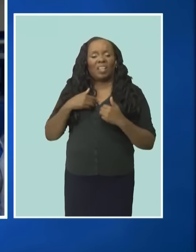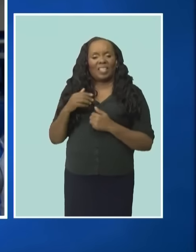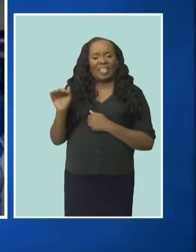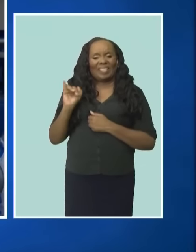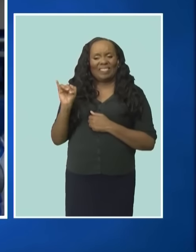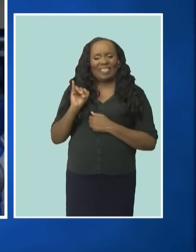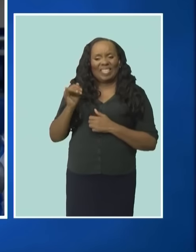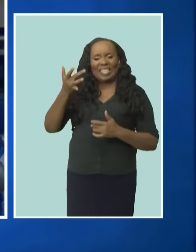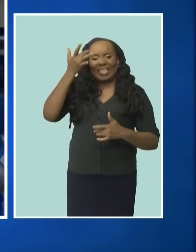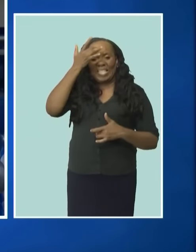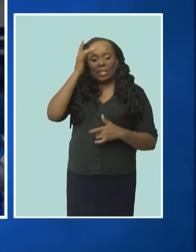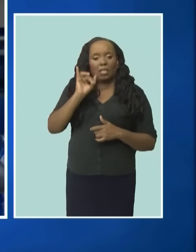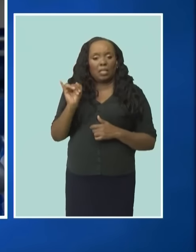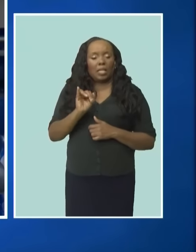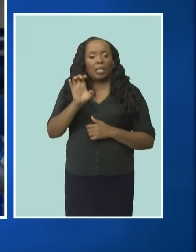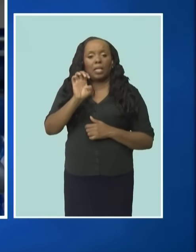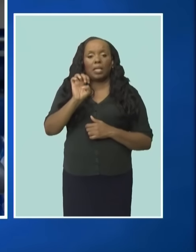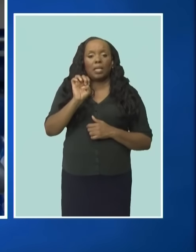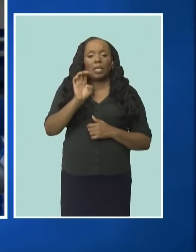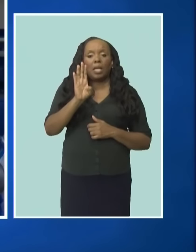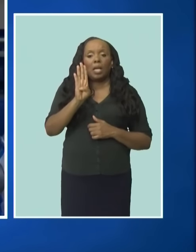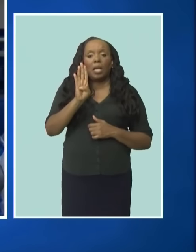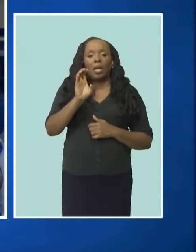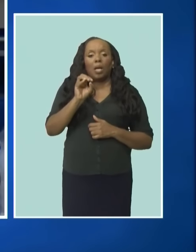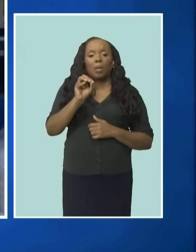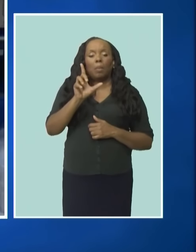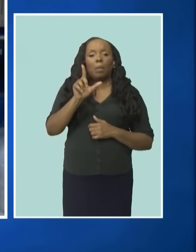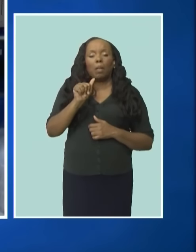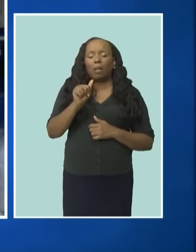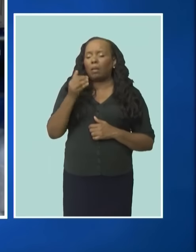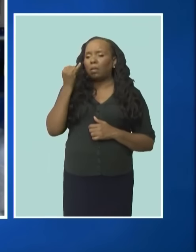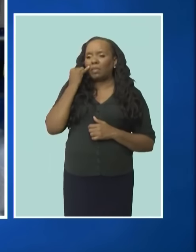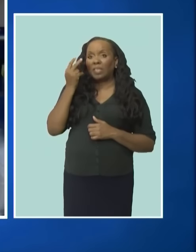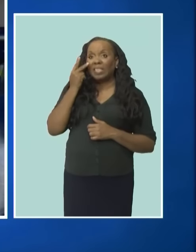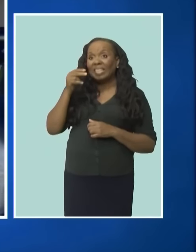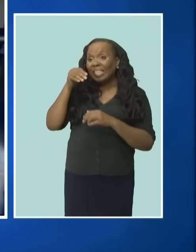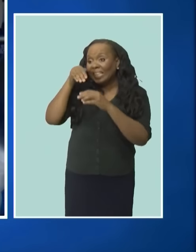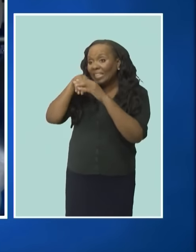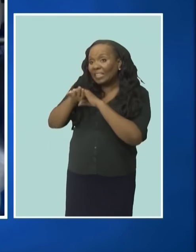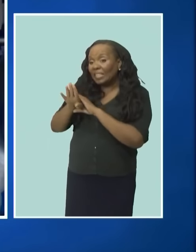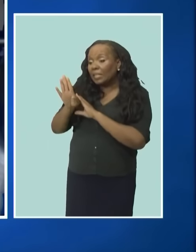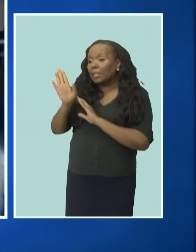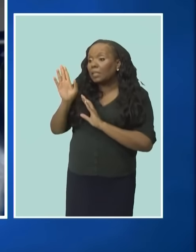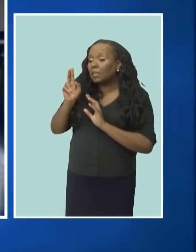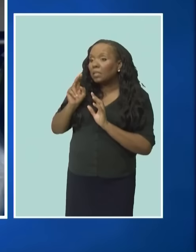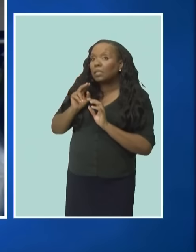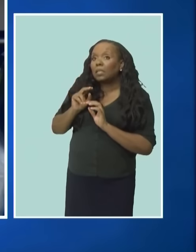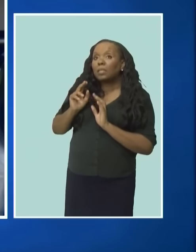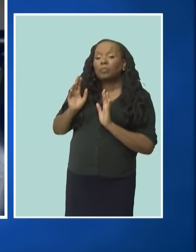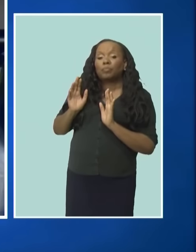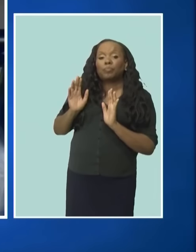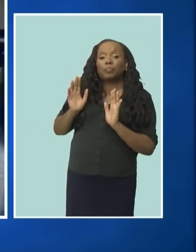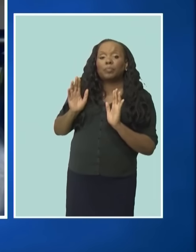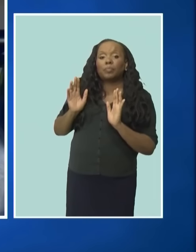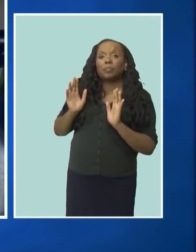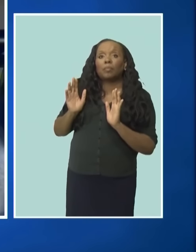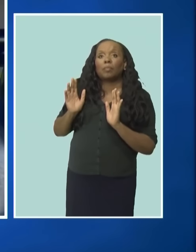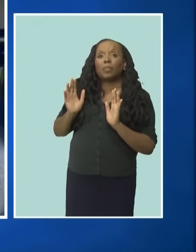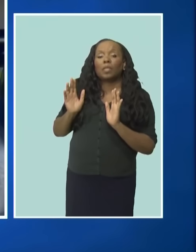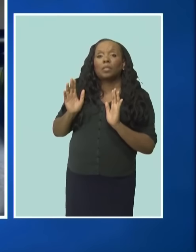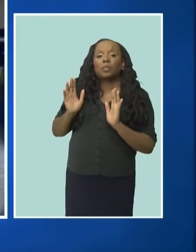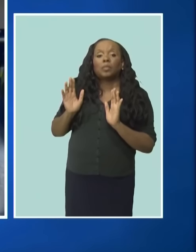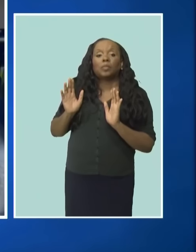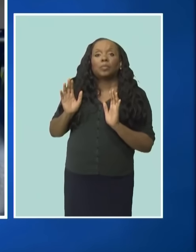for example, Ebola. If you look at the inside of the vehicle, the material that is made of, you could